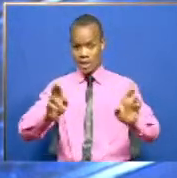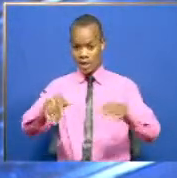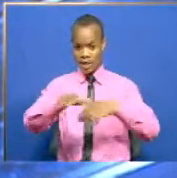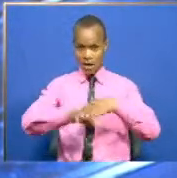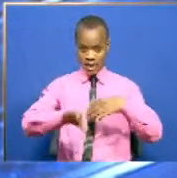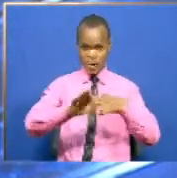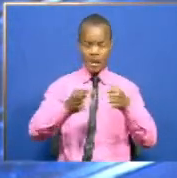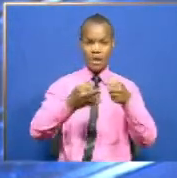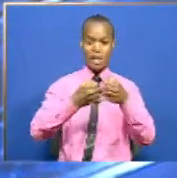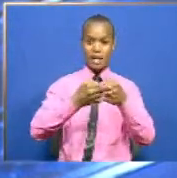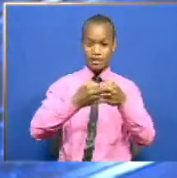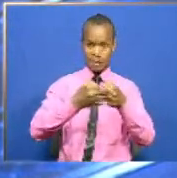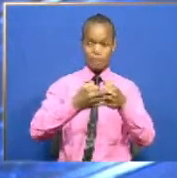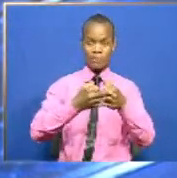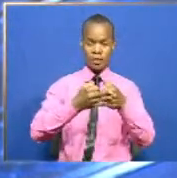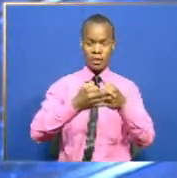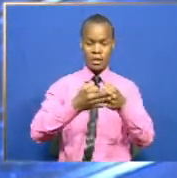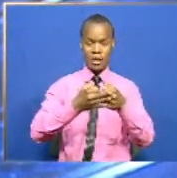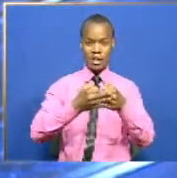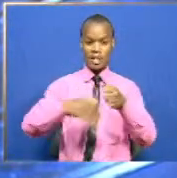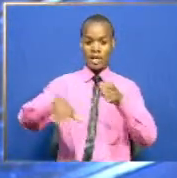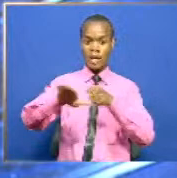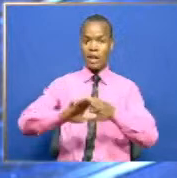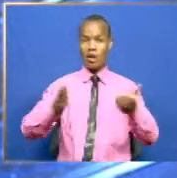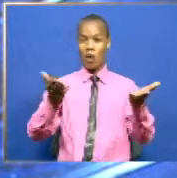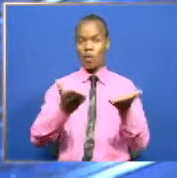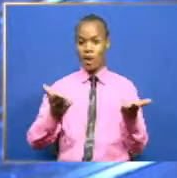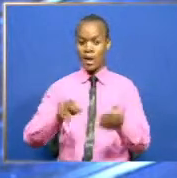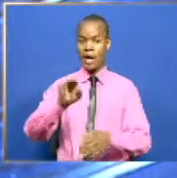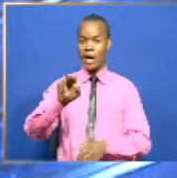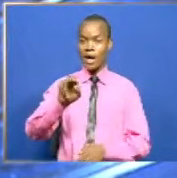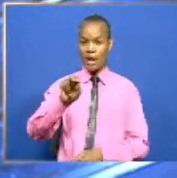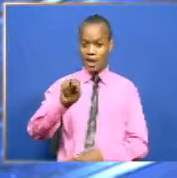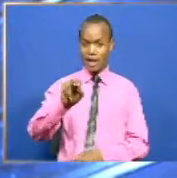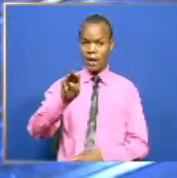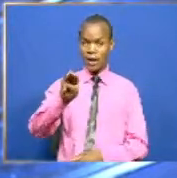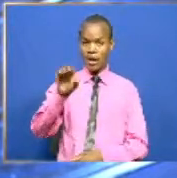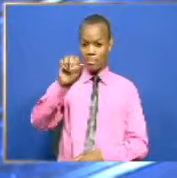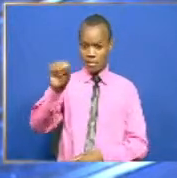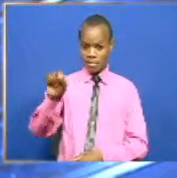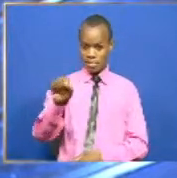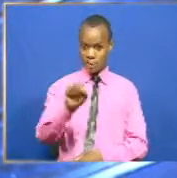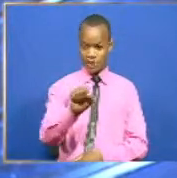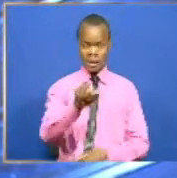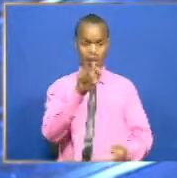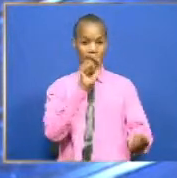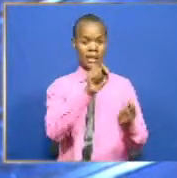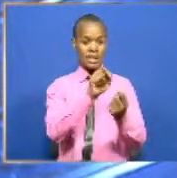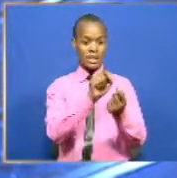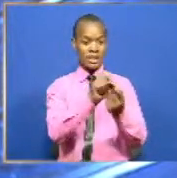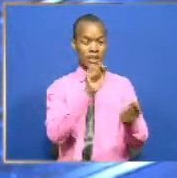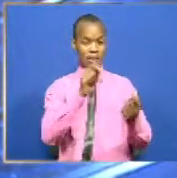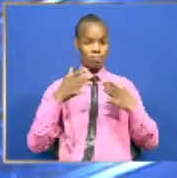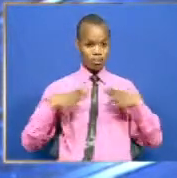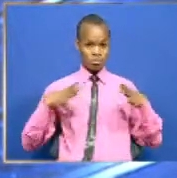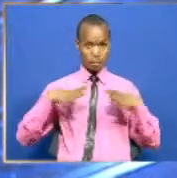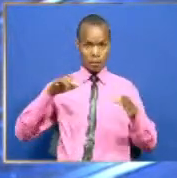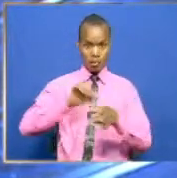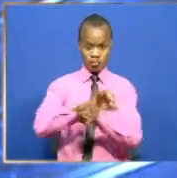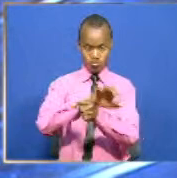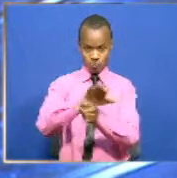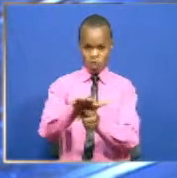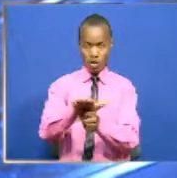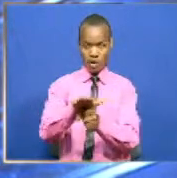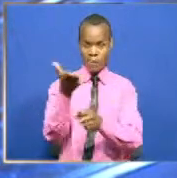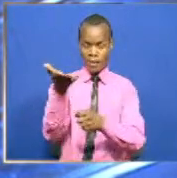one of the regions where the Nairobi Metropolitan Services is conducting a mass voluntary testing for